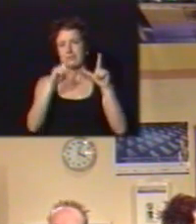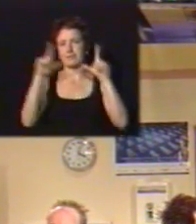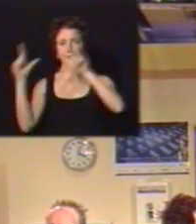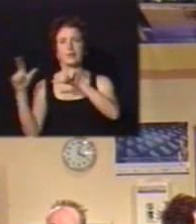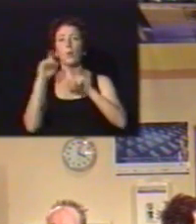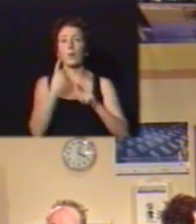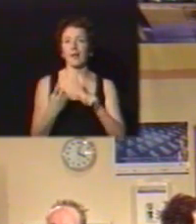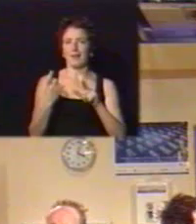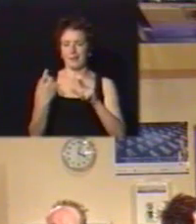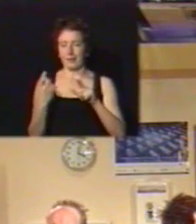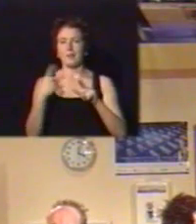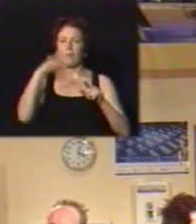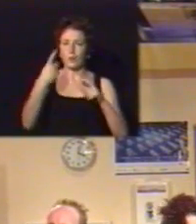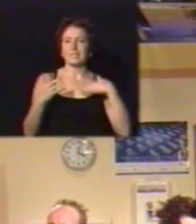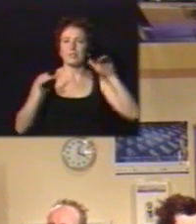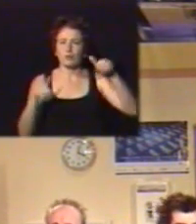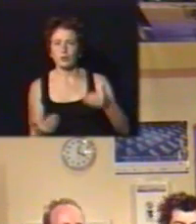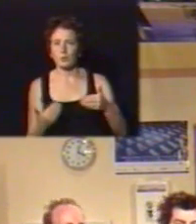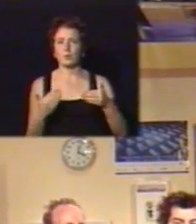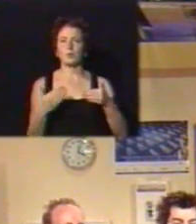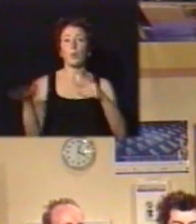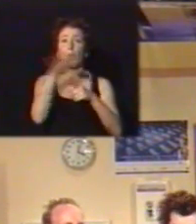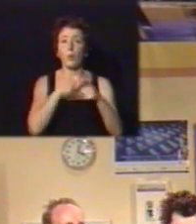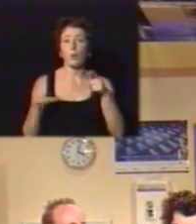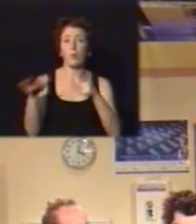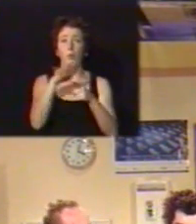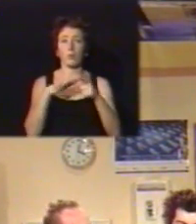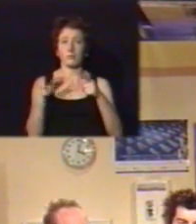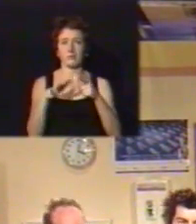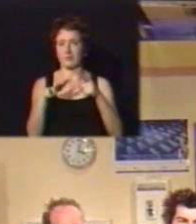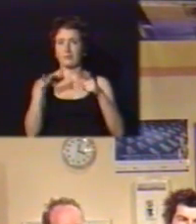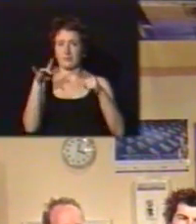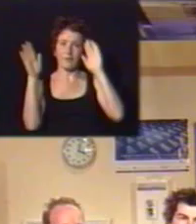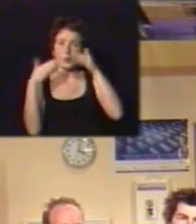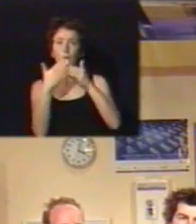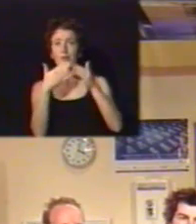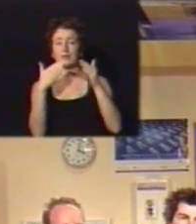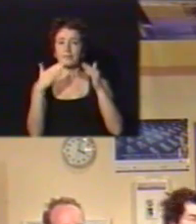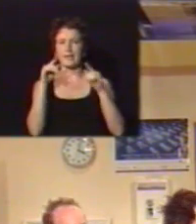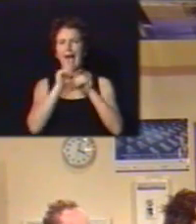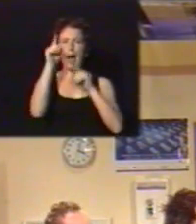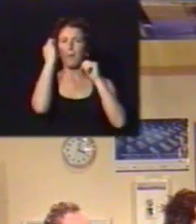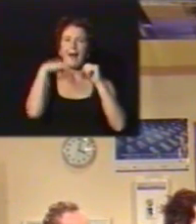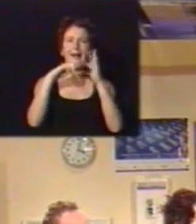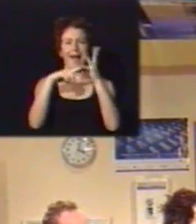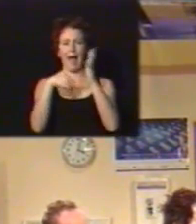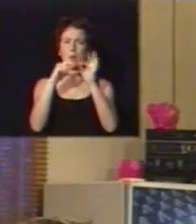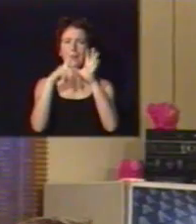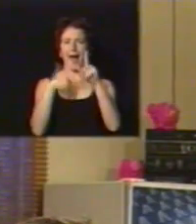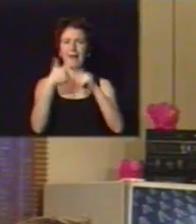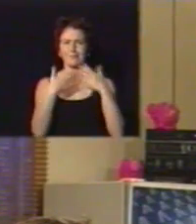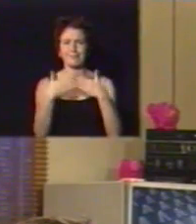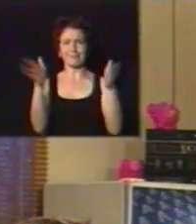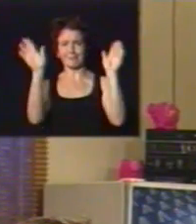week's intros and outros for all the show will be all for the Outblack, which was about a week ago, I understand. That's right, great.